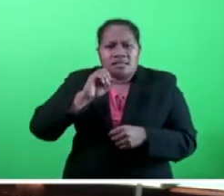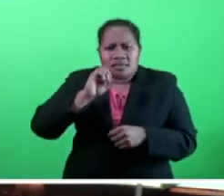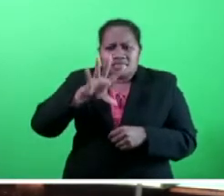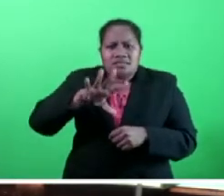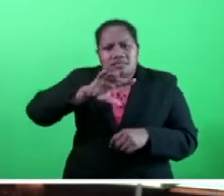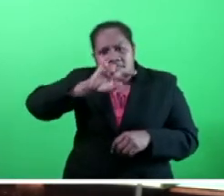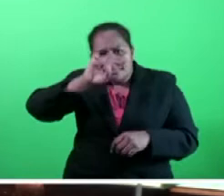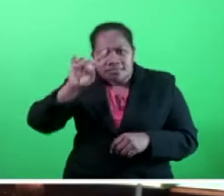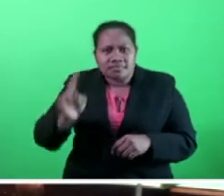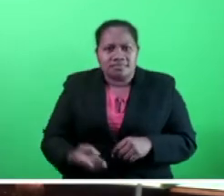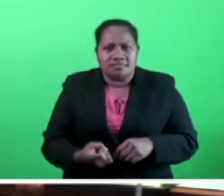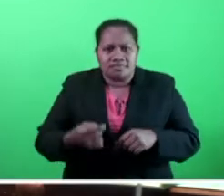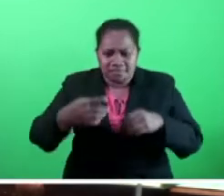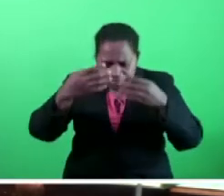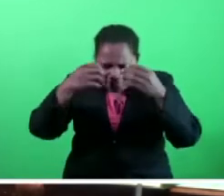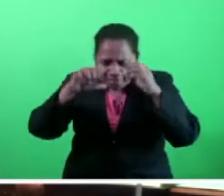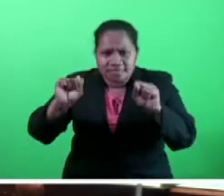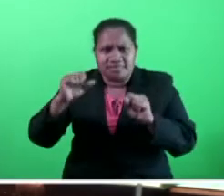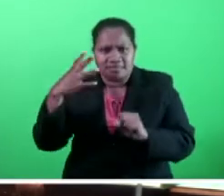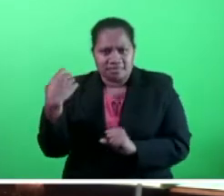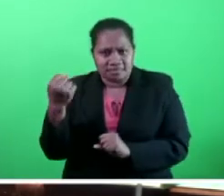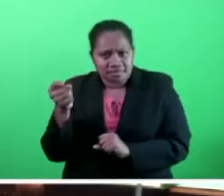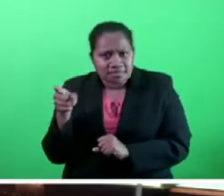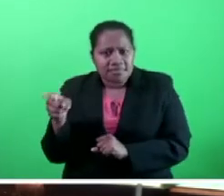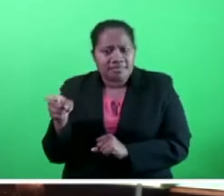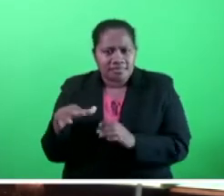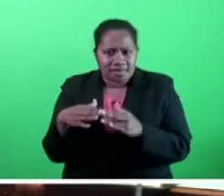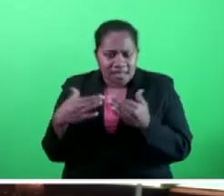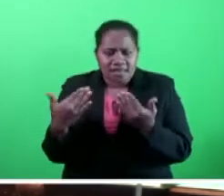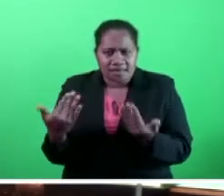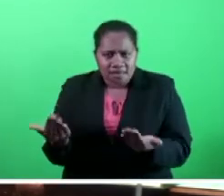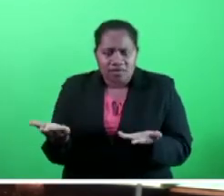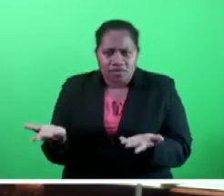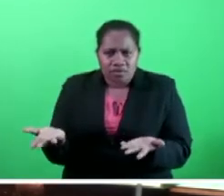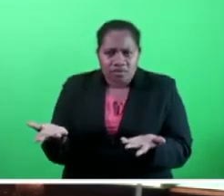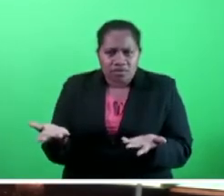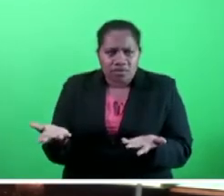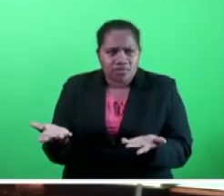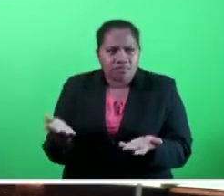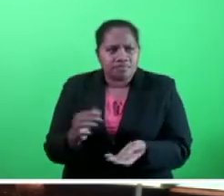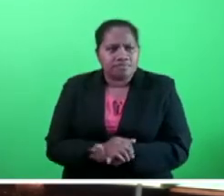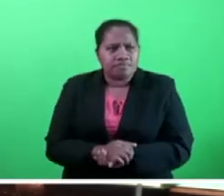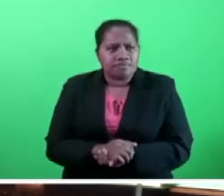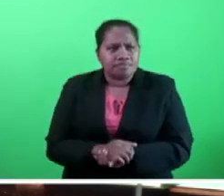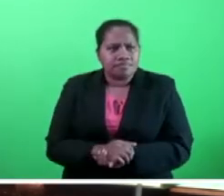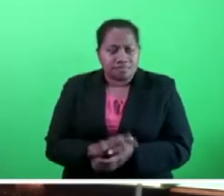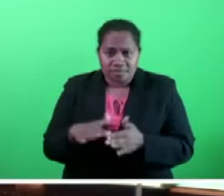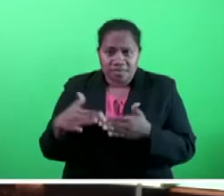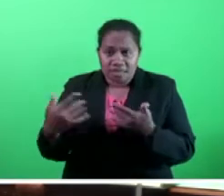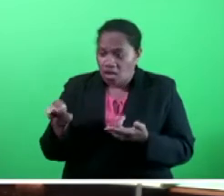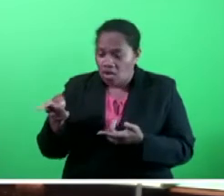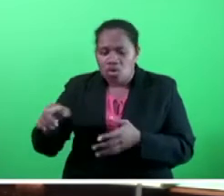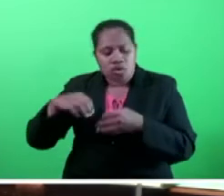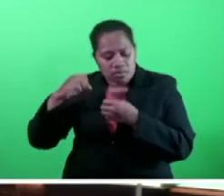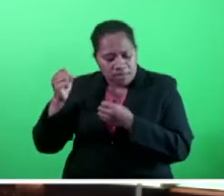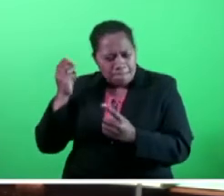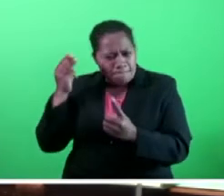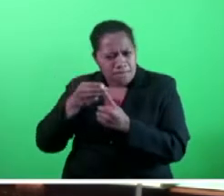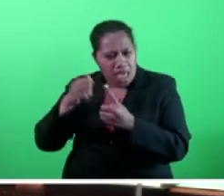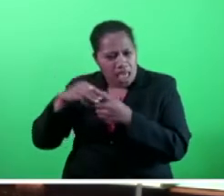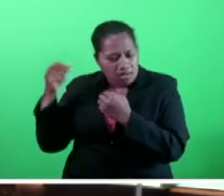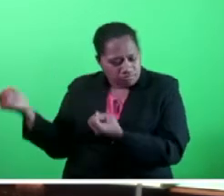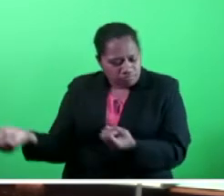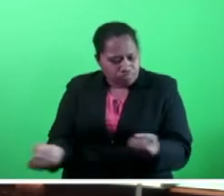is now taking shape as one of the premium supplier of beef meat in the